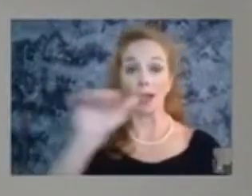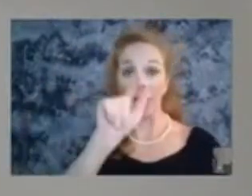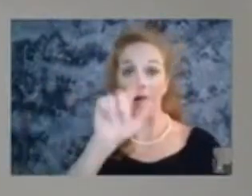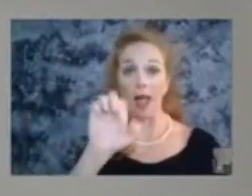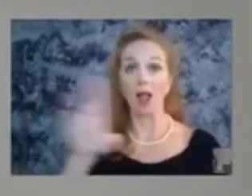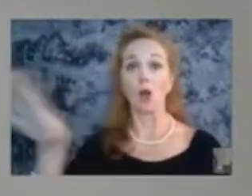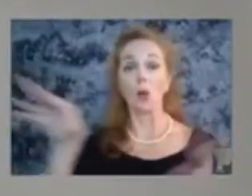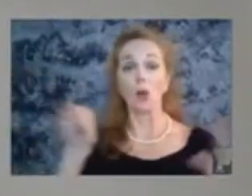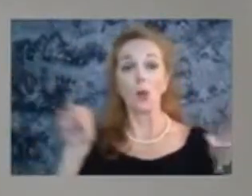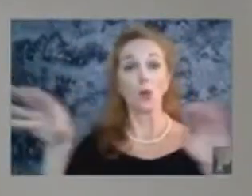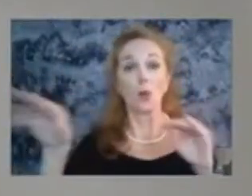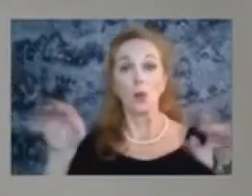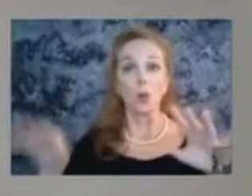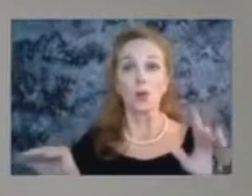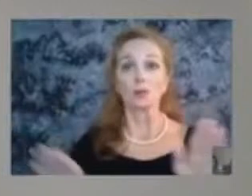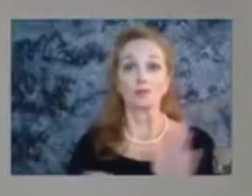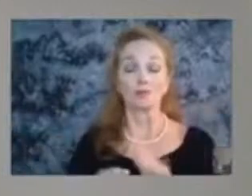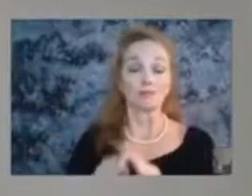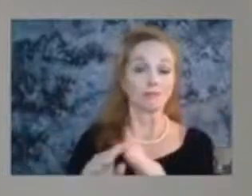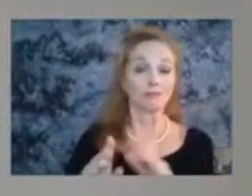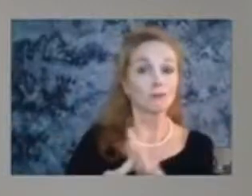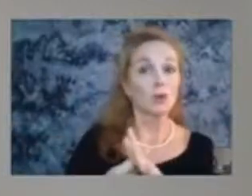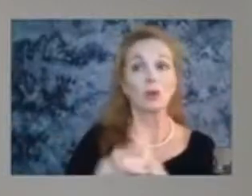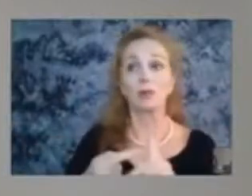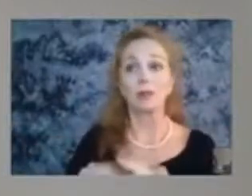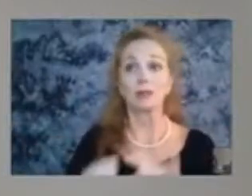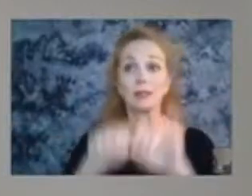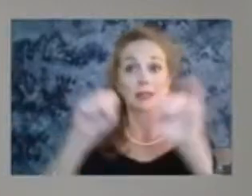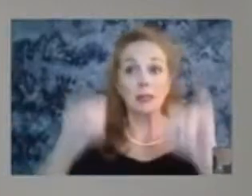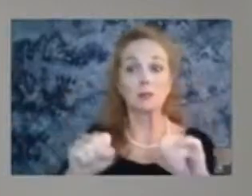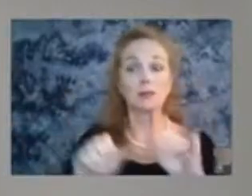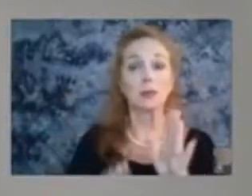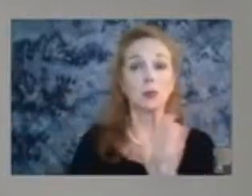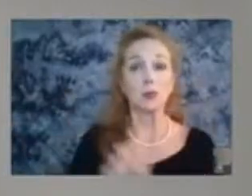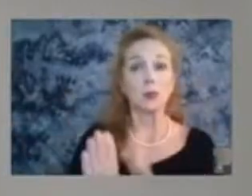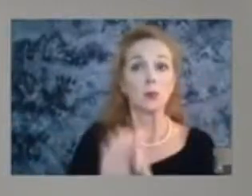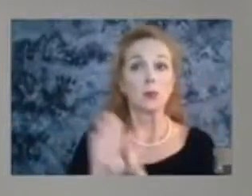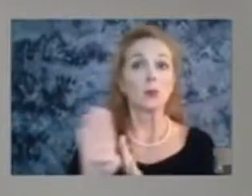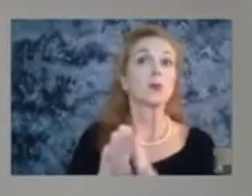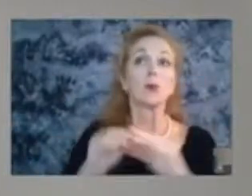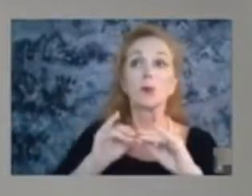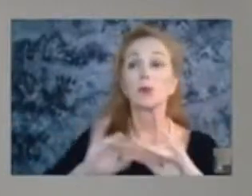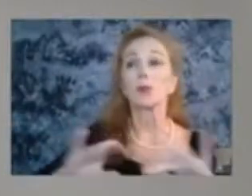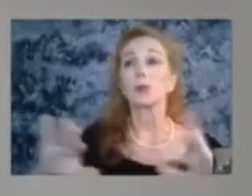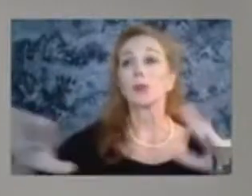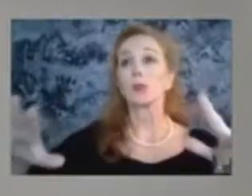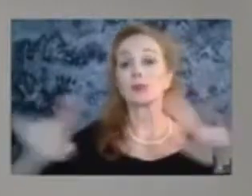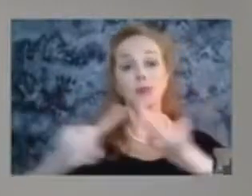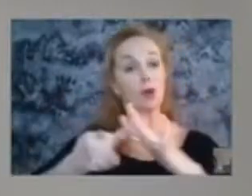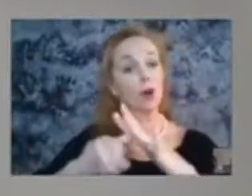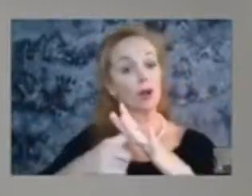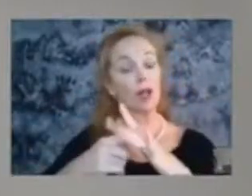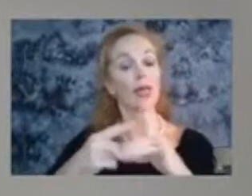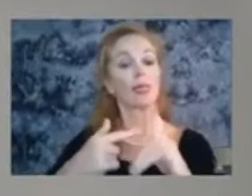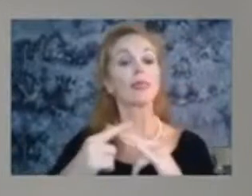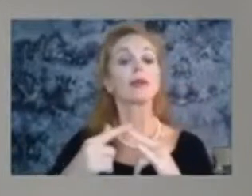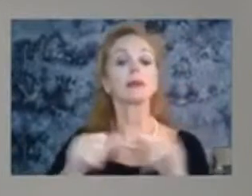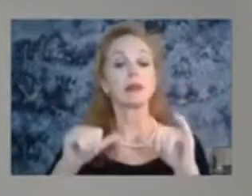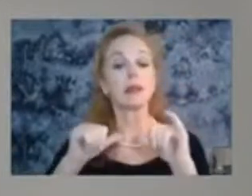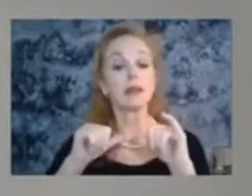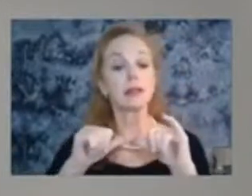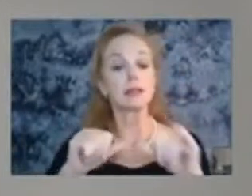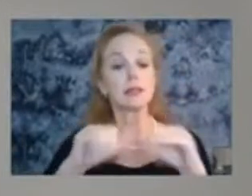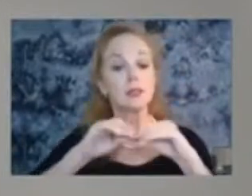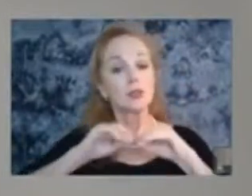the circulation, the dispersion of particles, that kind of thing going. And then to go ahead and keep it